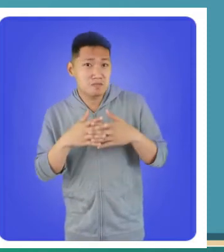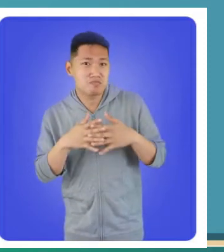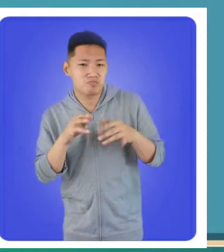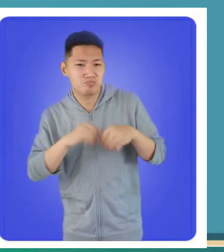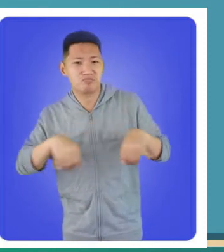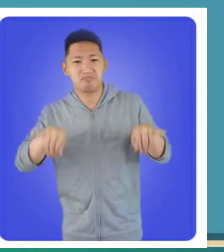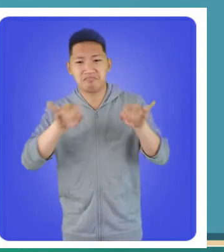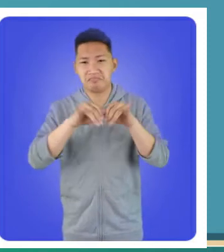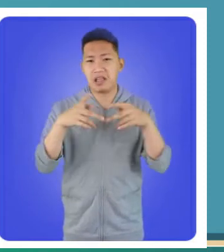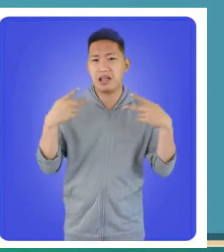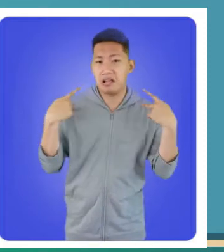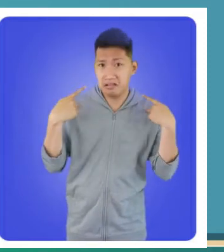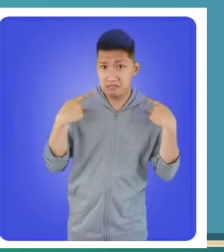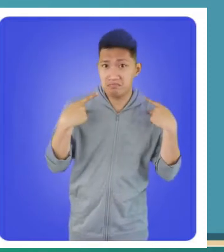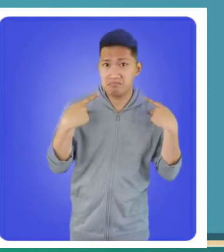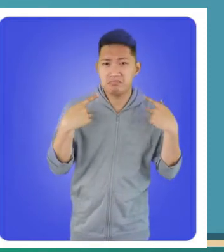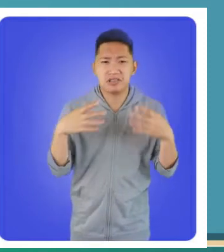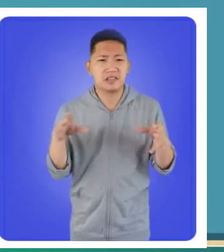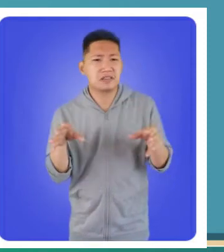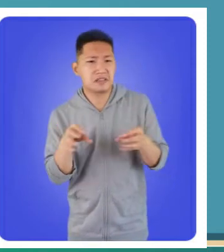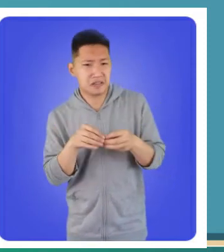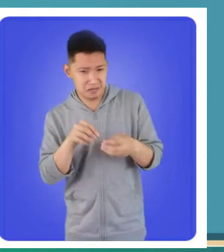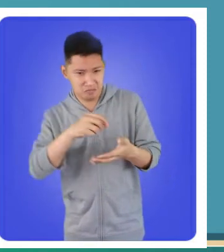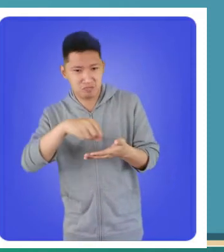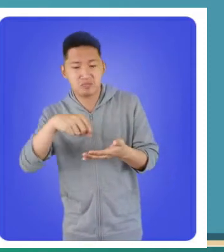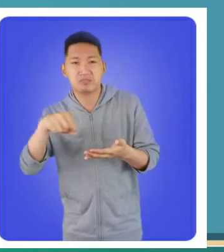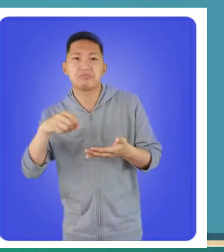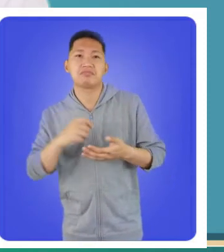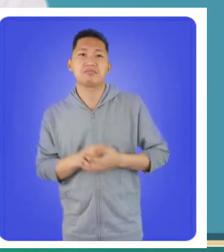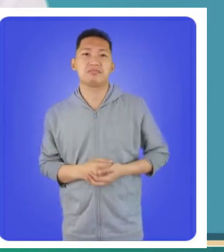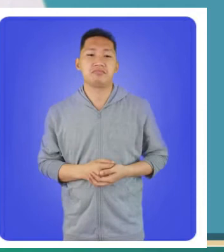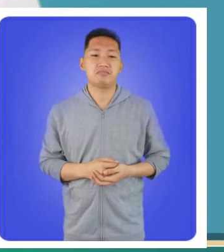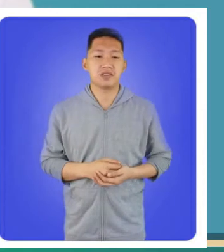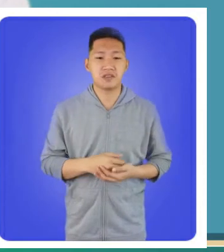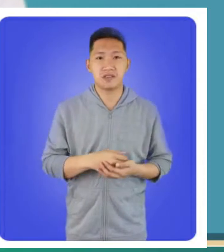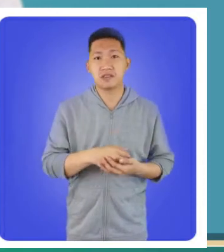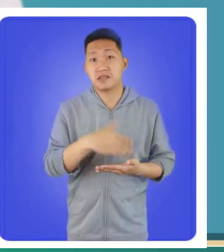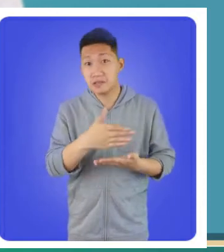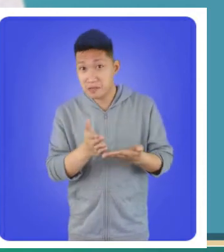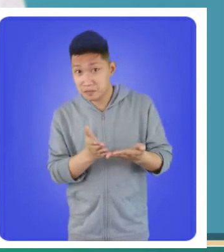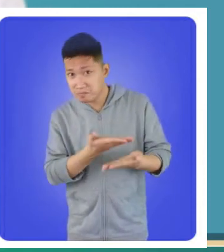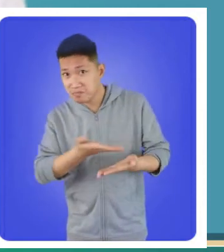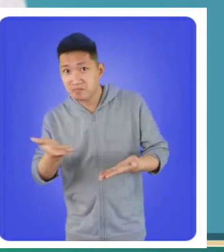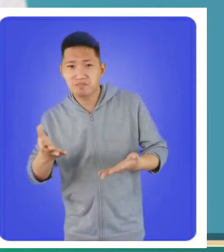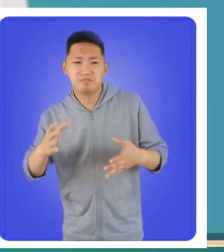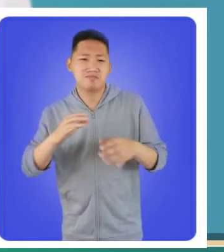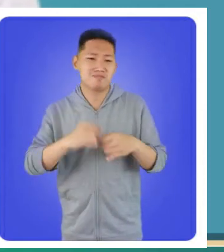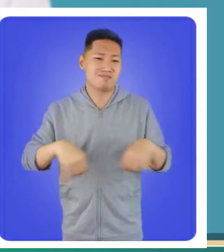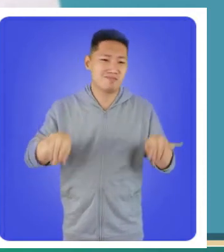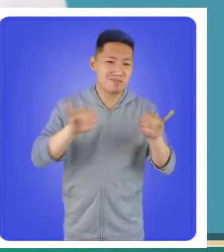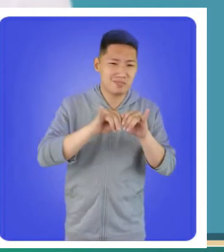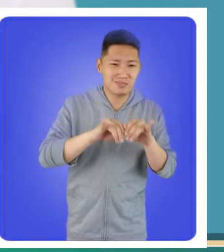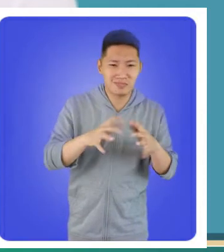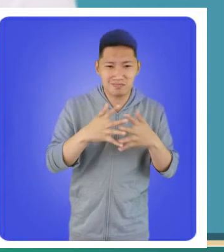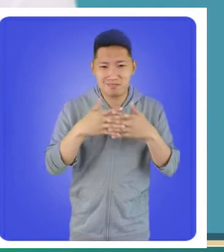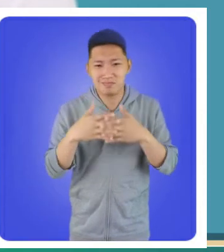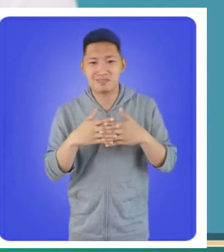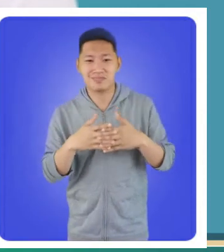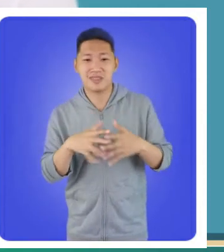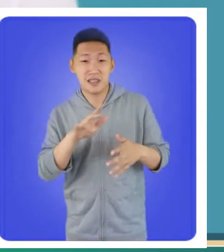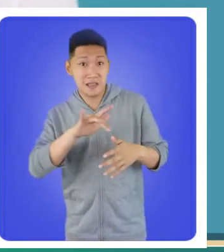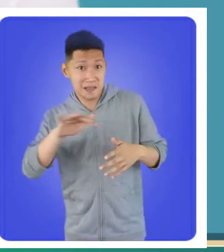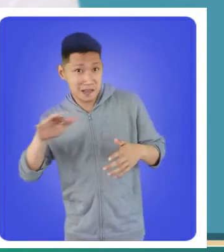are conventions that have to be considered in writing. Some of these conventions are